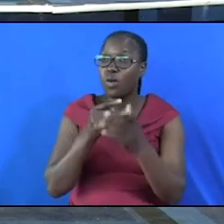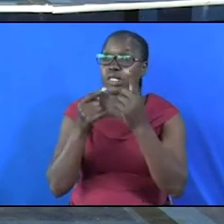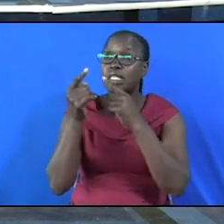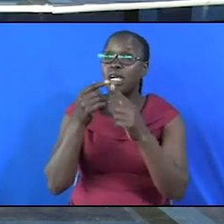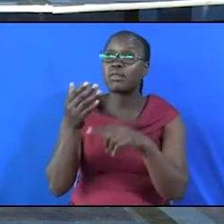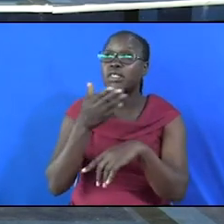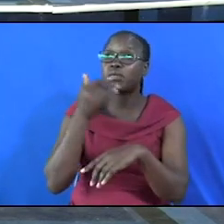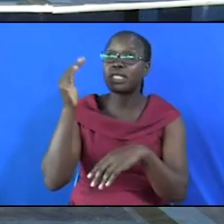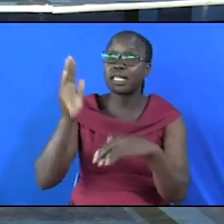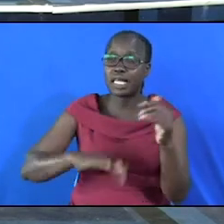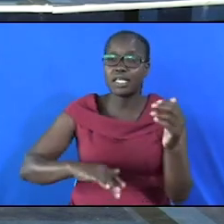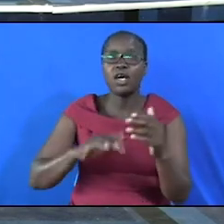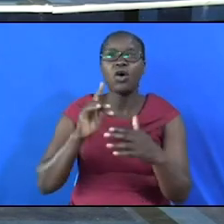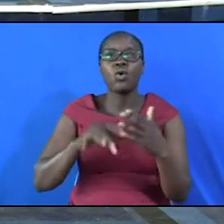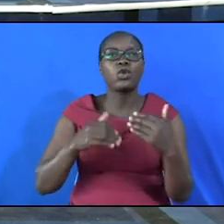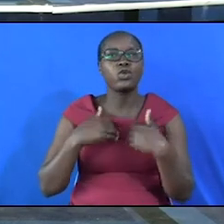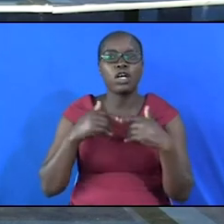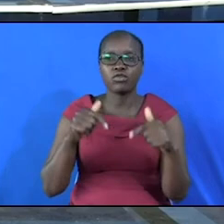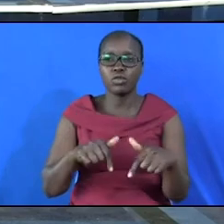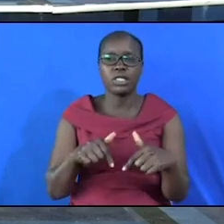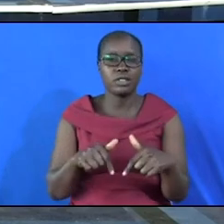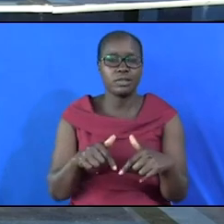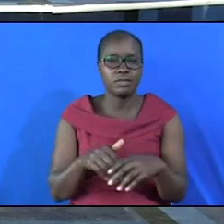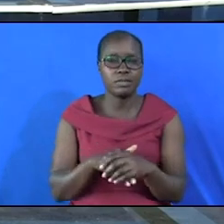is better than what we have today.